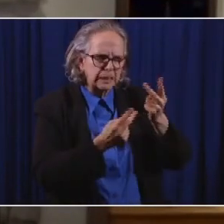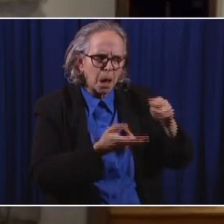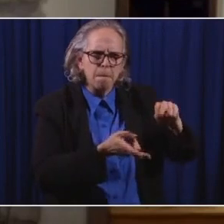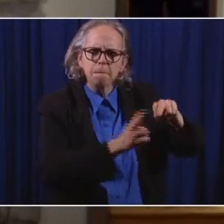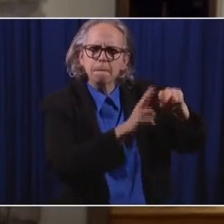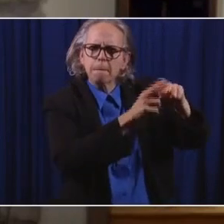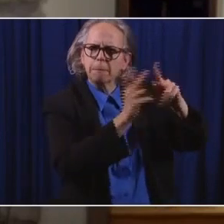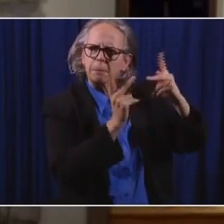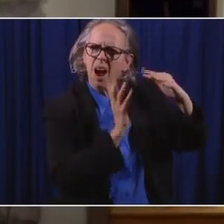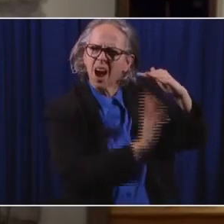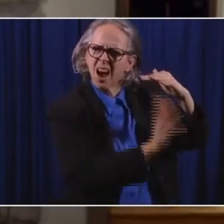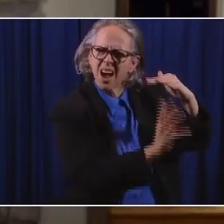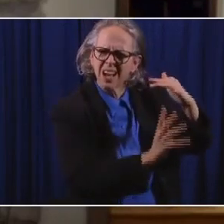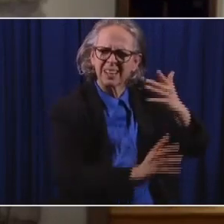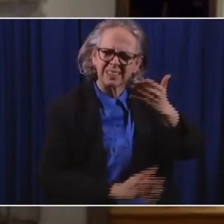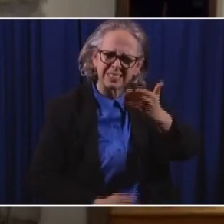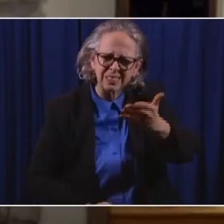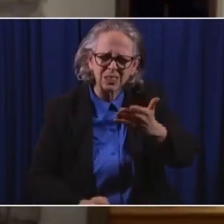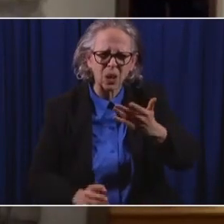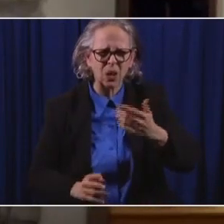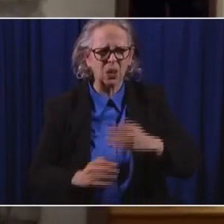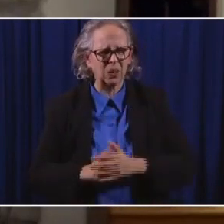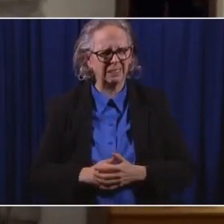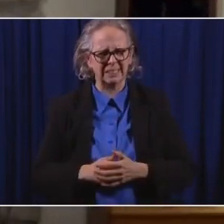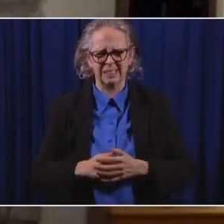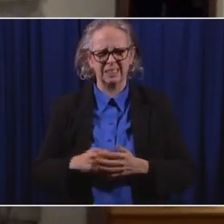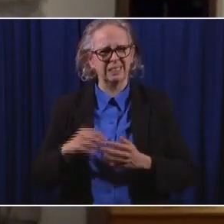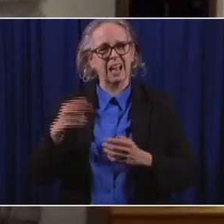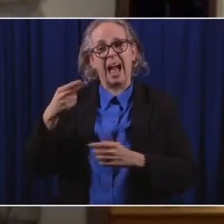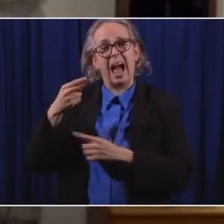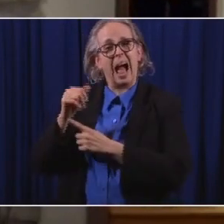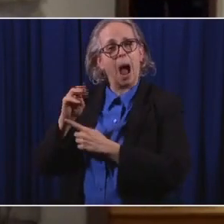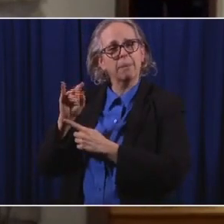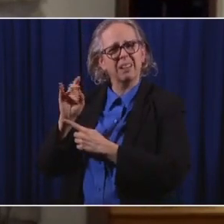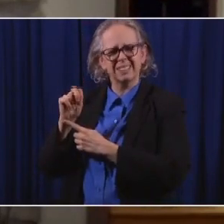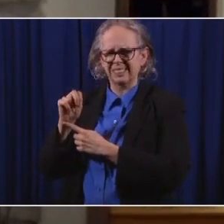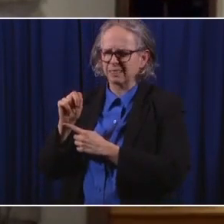plateau, but cases continue to go up.